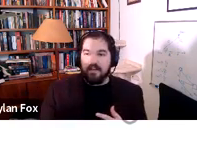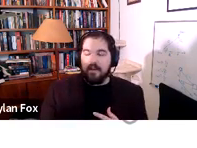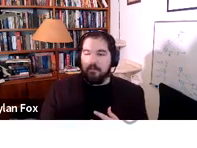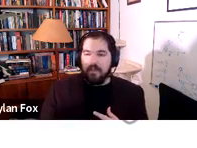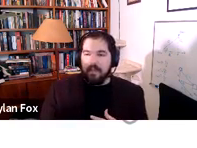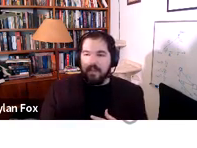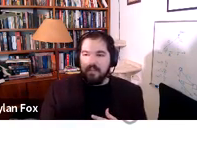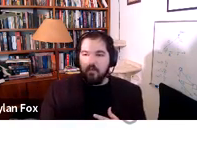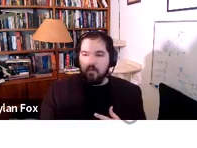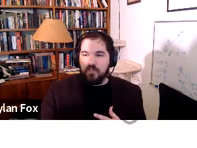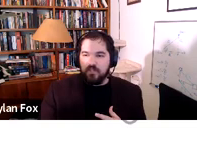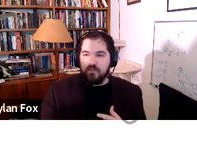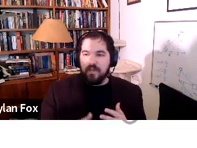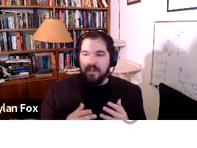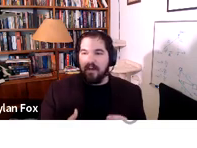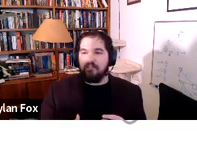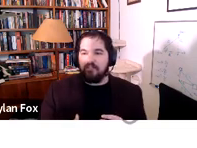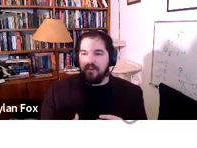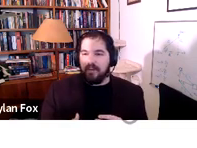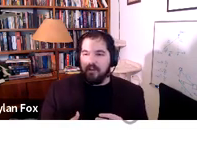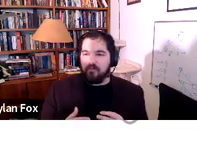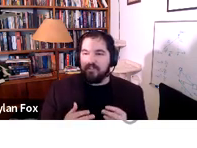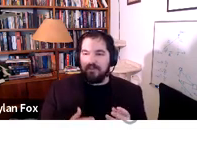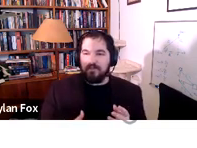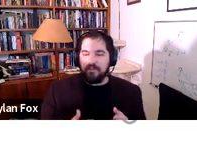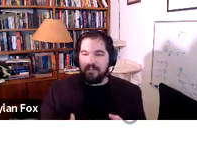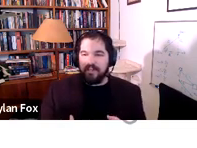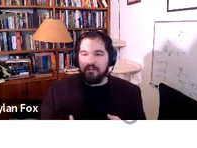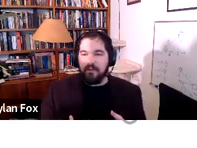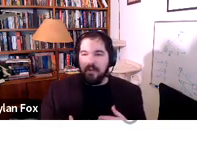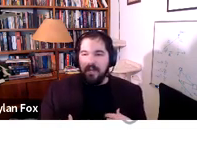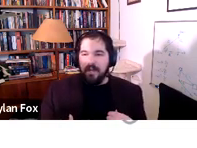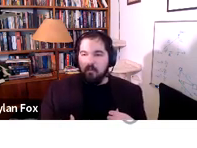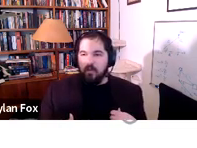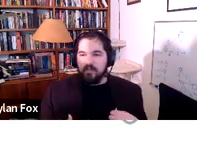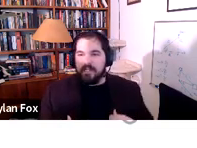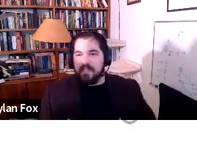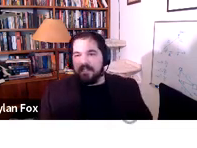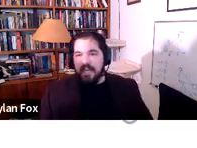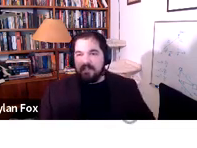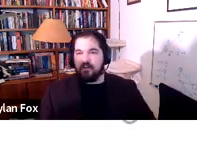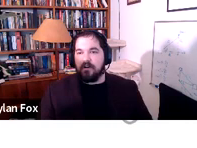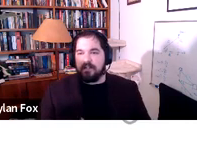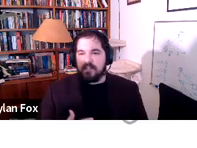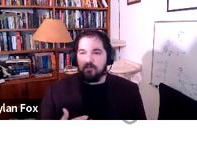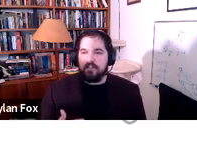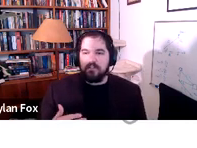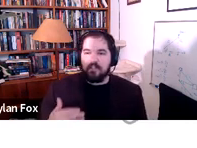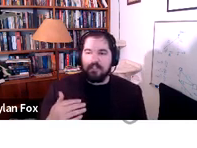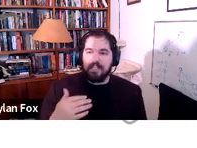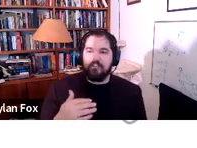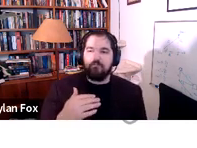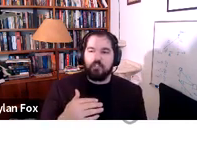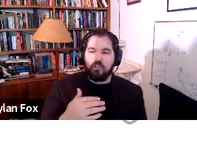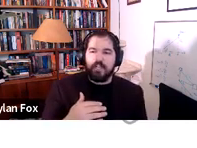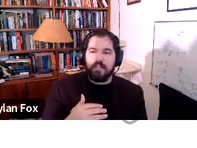there. And I think soon enough, hopefully sooner rather than later, we'll get XR accessibility to